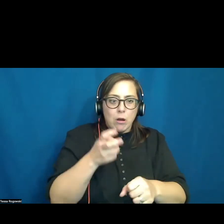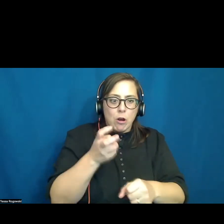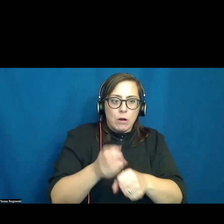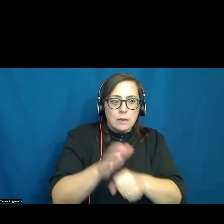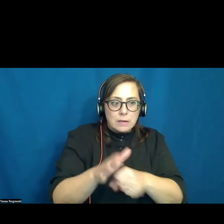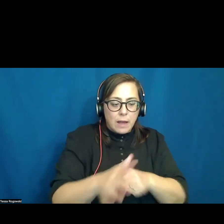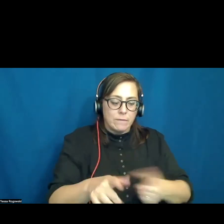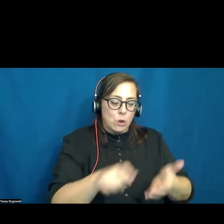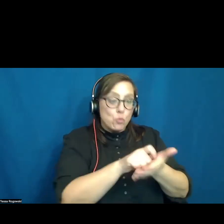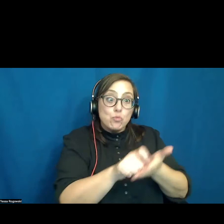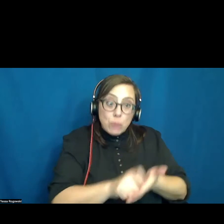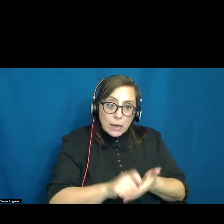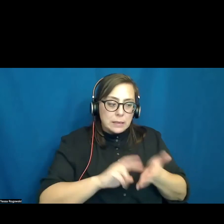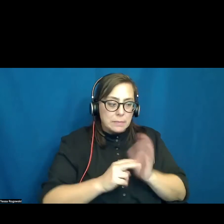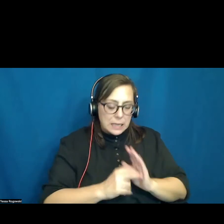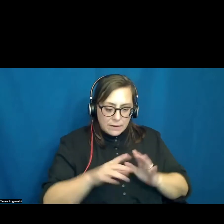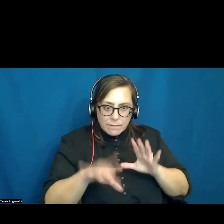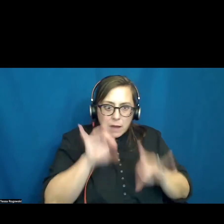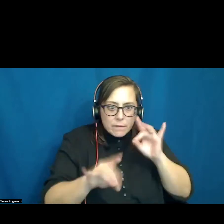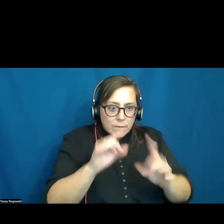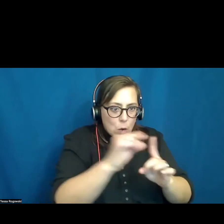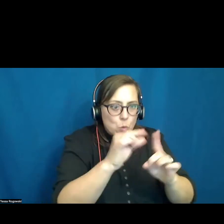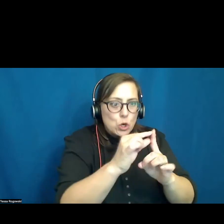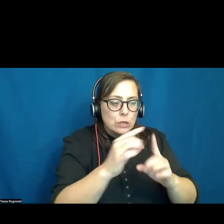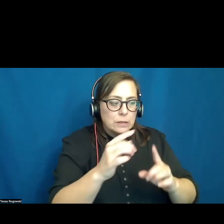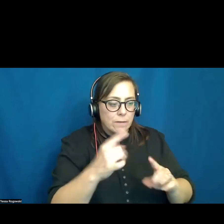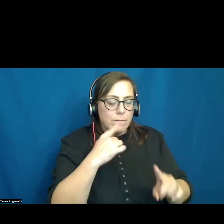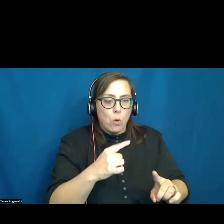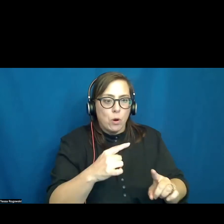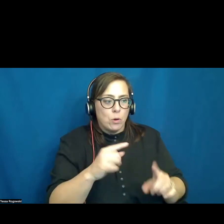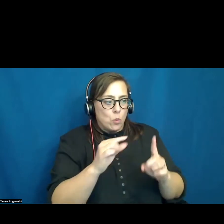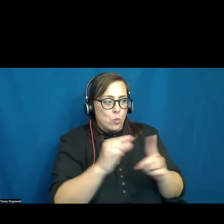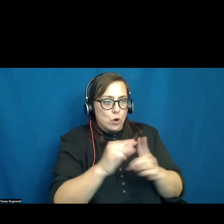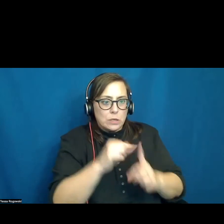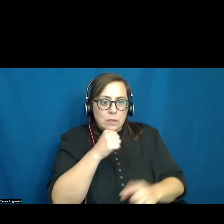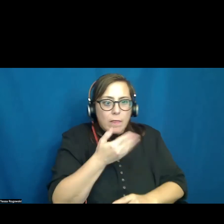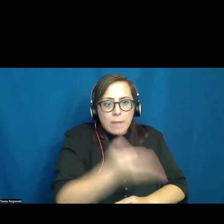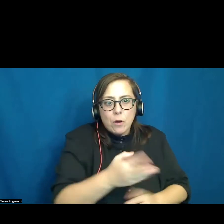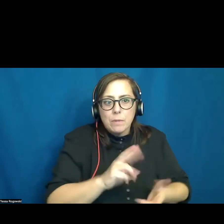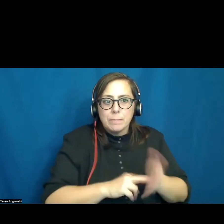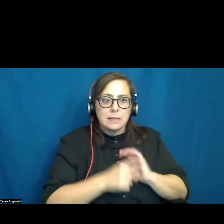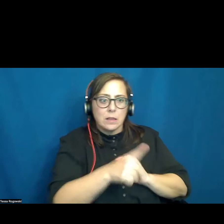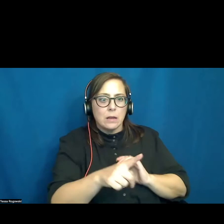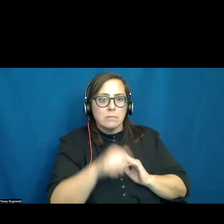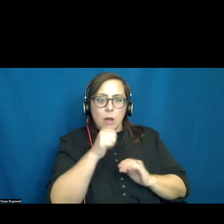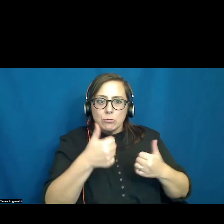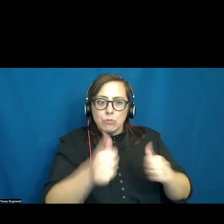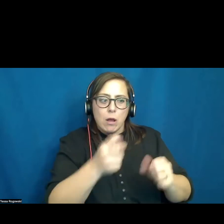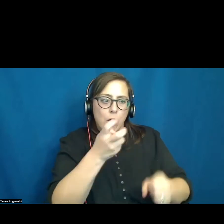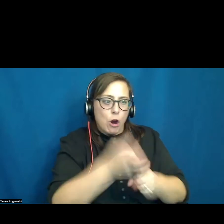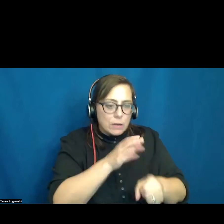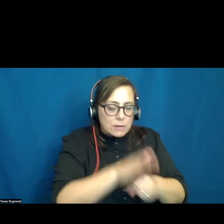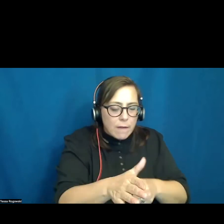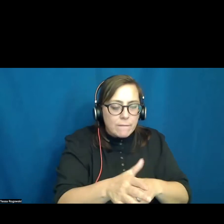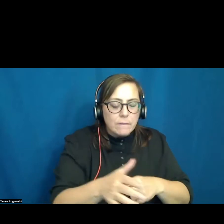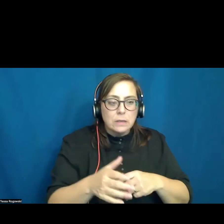is finding words for those who claim words fail. I'm not trying hard enough. It doesn't matter if I was right then. I only